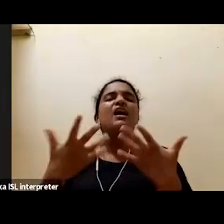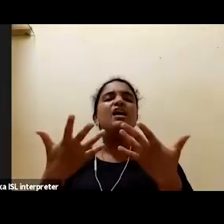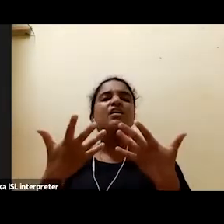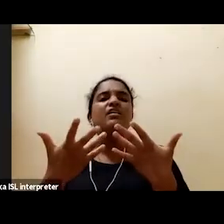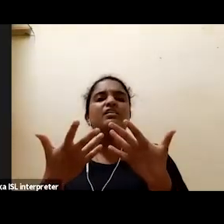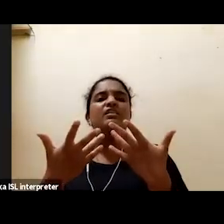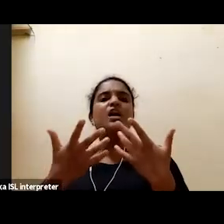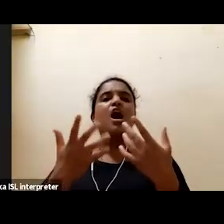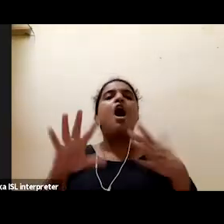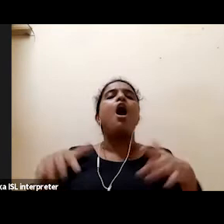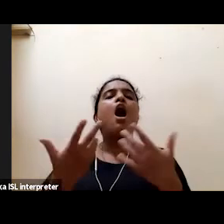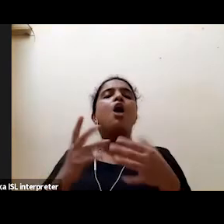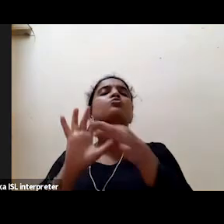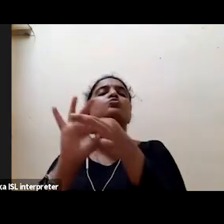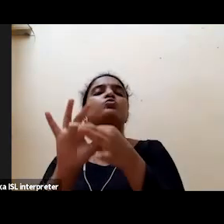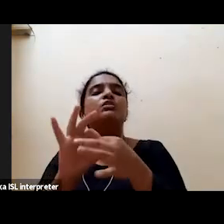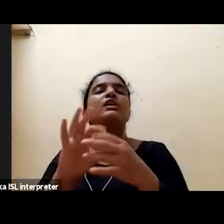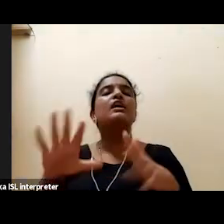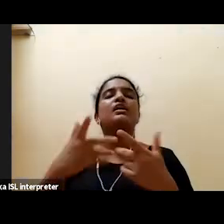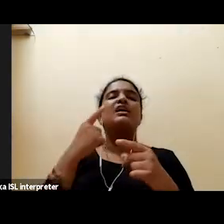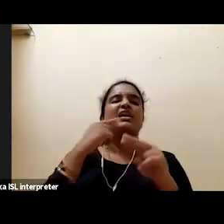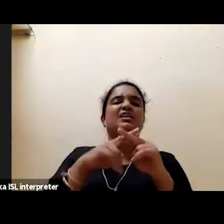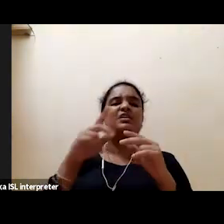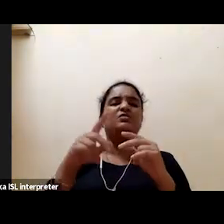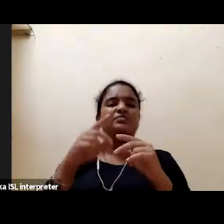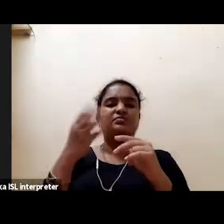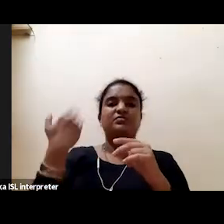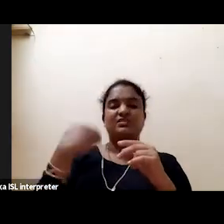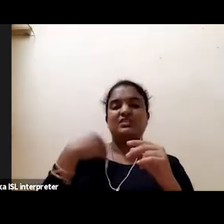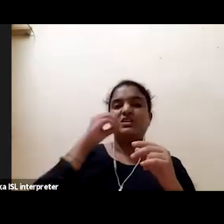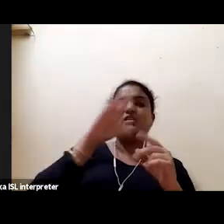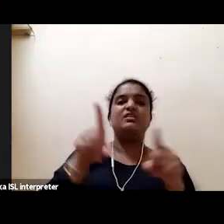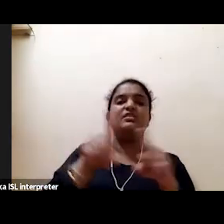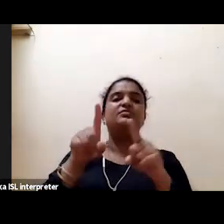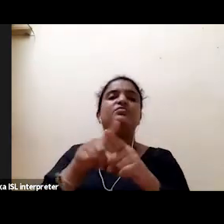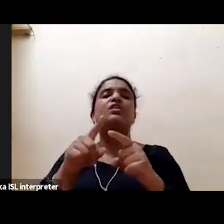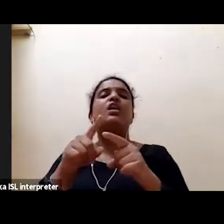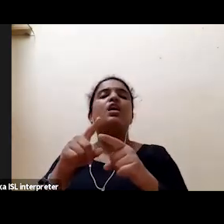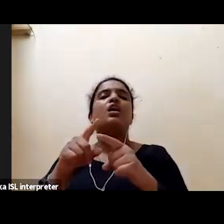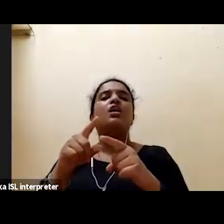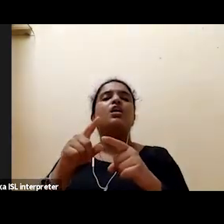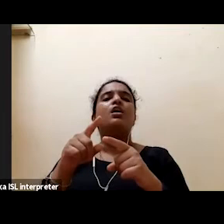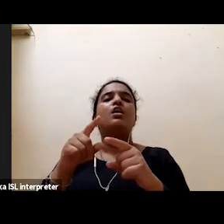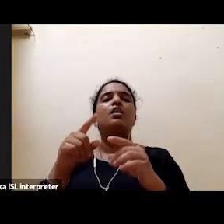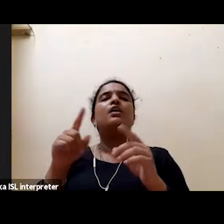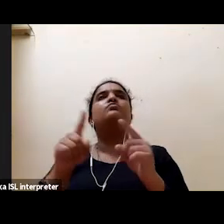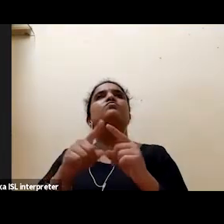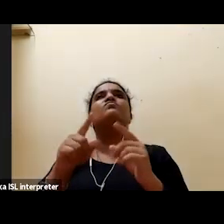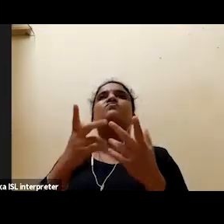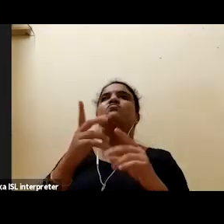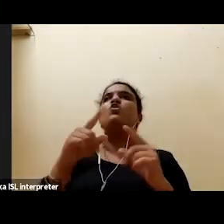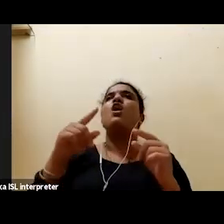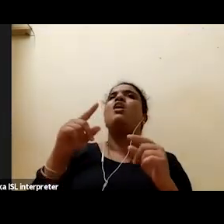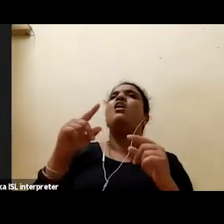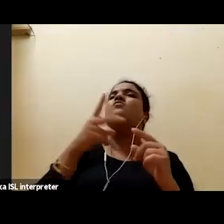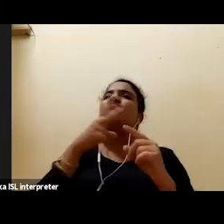make the connection if you have evoked one or the other emotions, like I just explained to you. You have to be vulnerable and honest. You have to show your